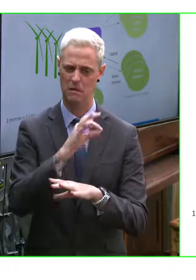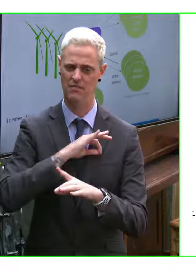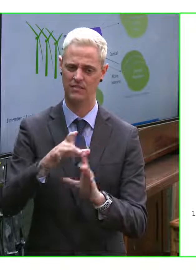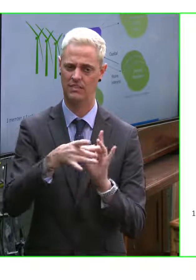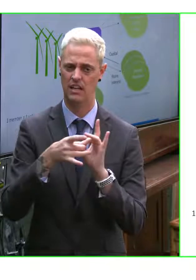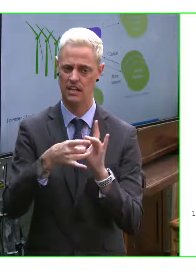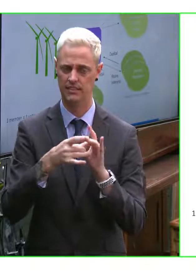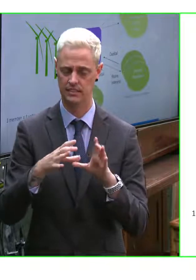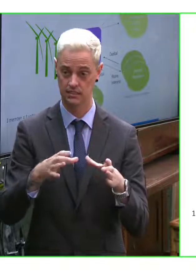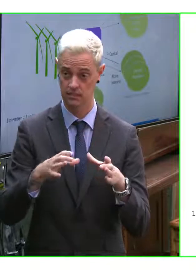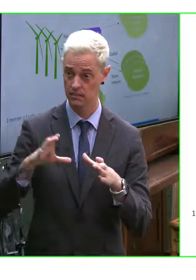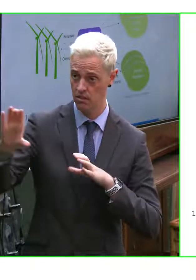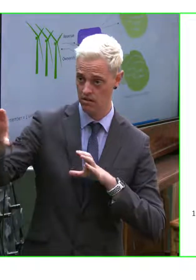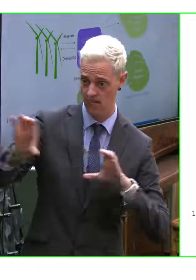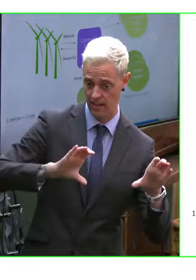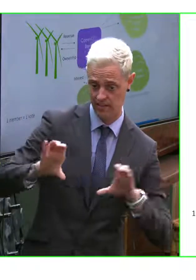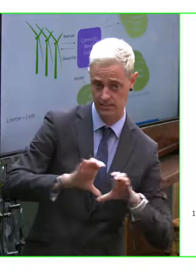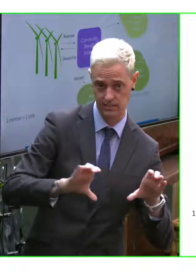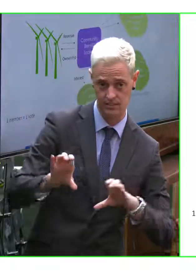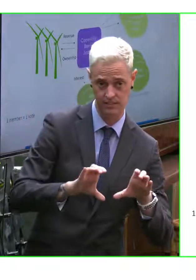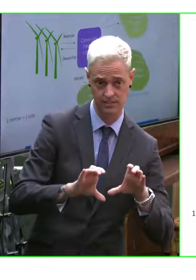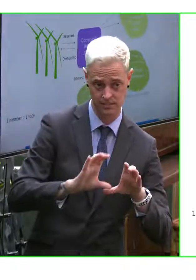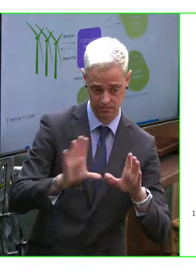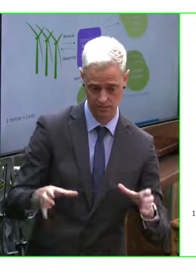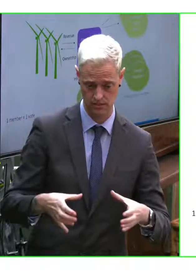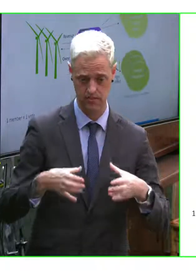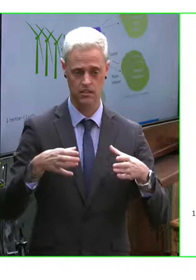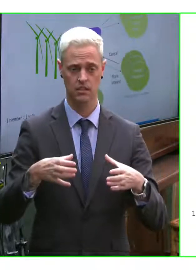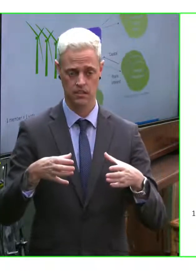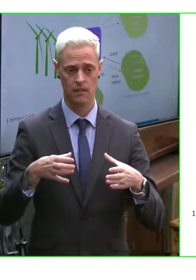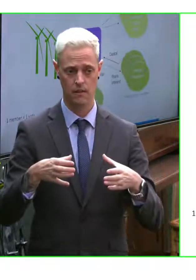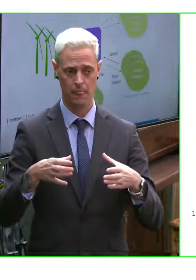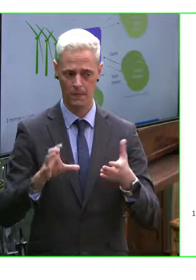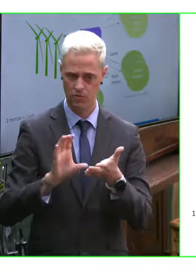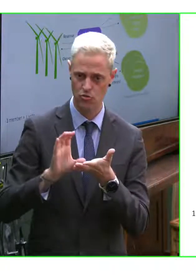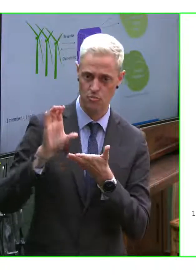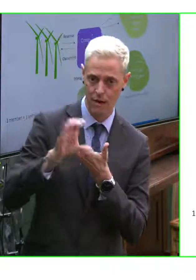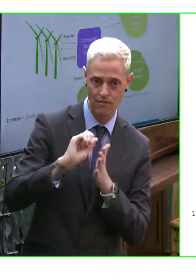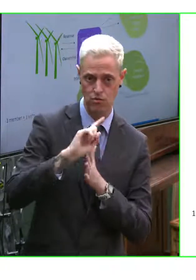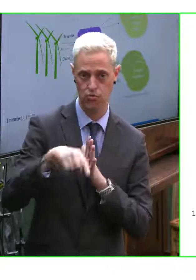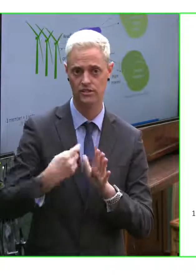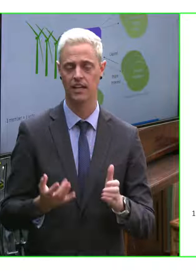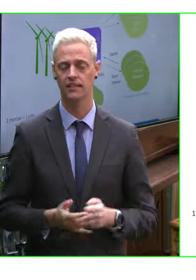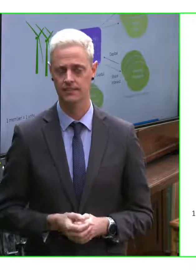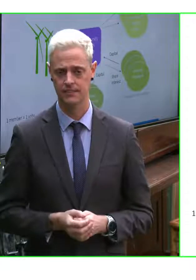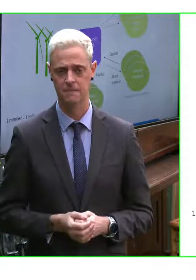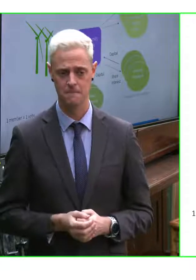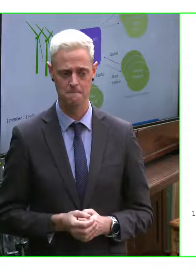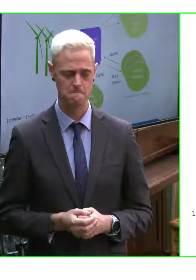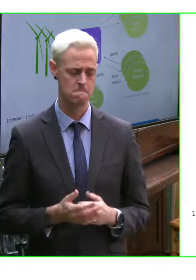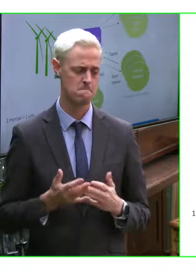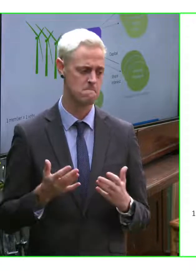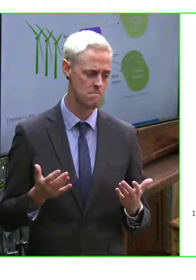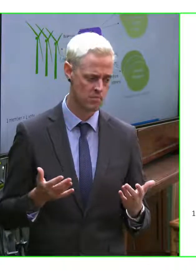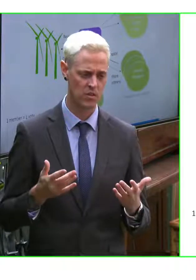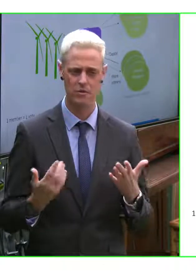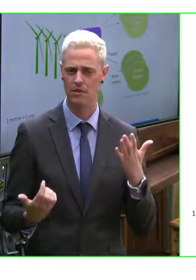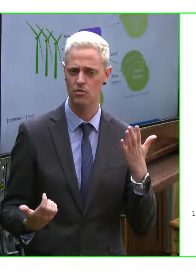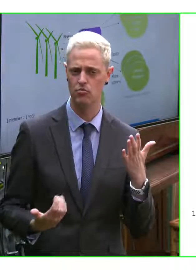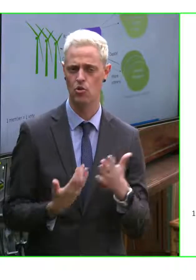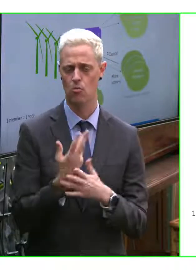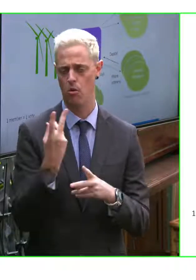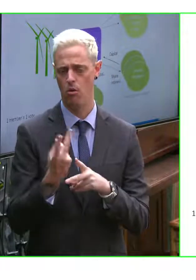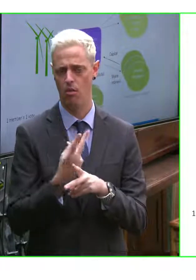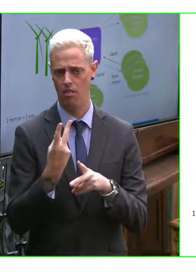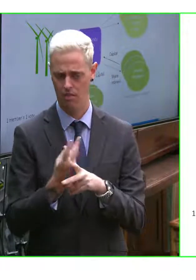get people to invest their money into that society to pay the capex for their project, which is usually going to be a renewable energy,